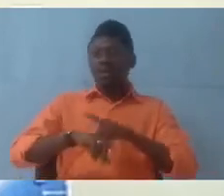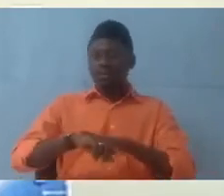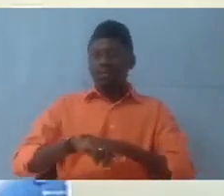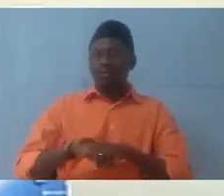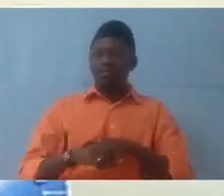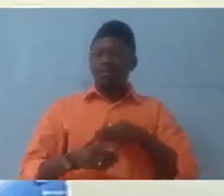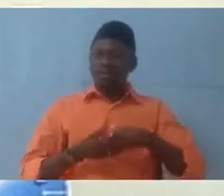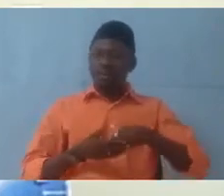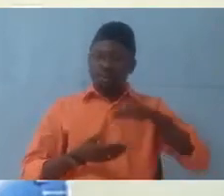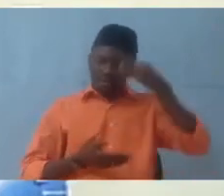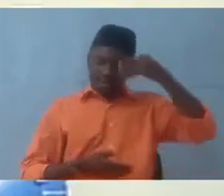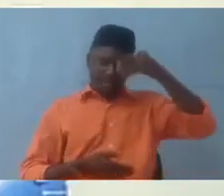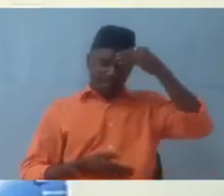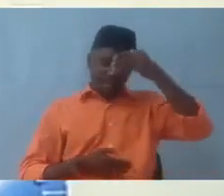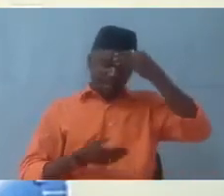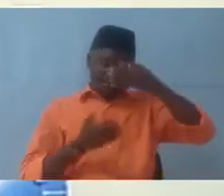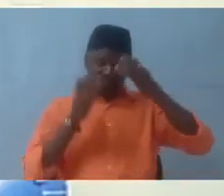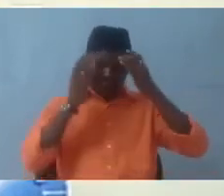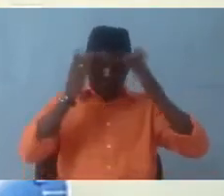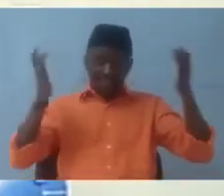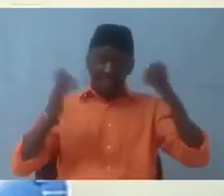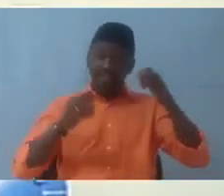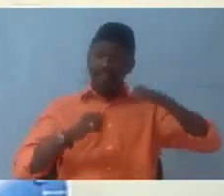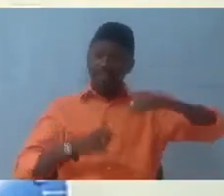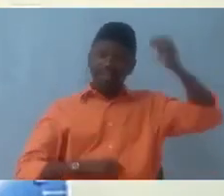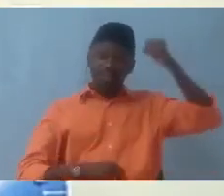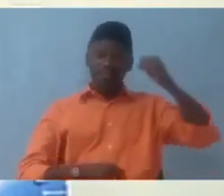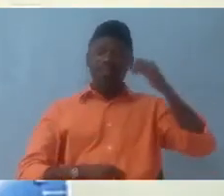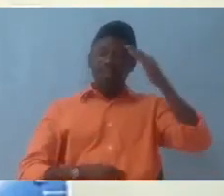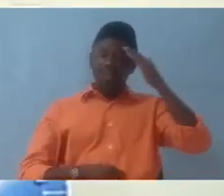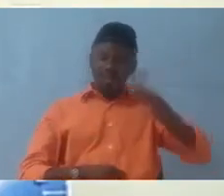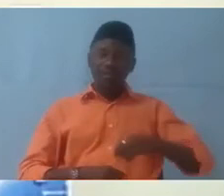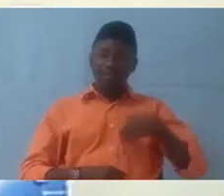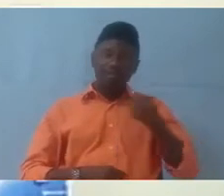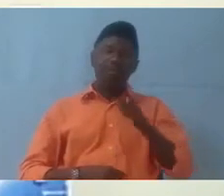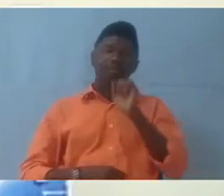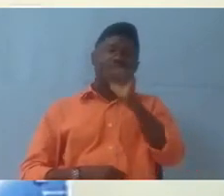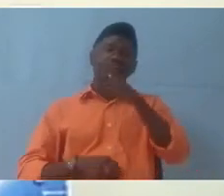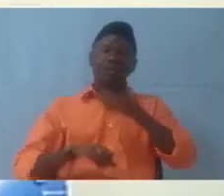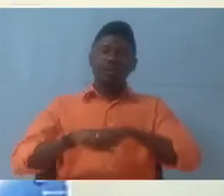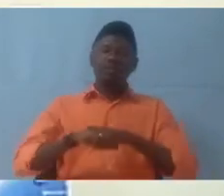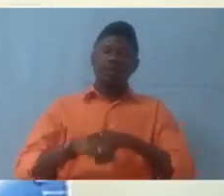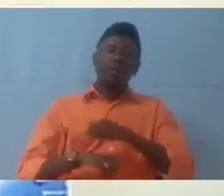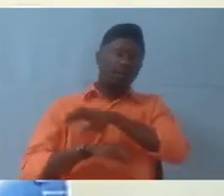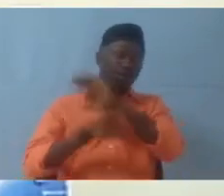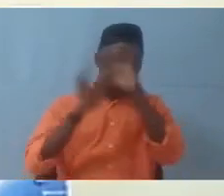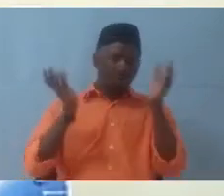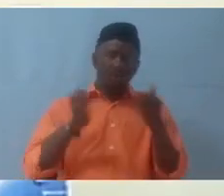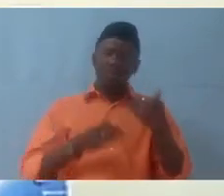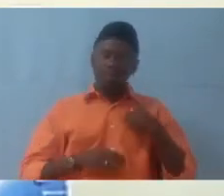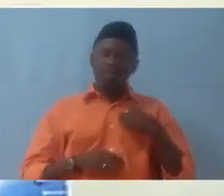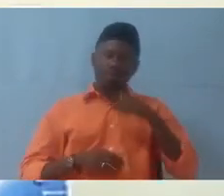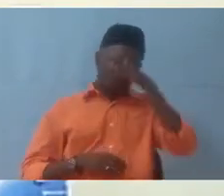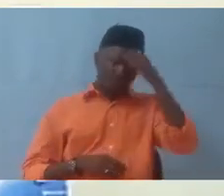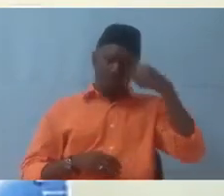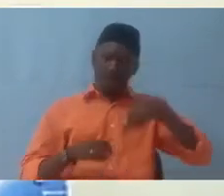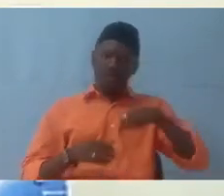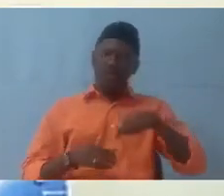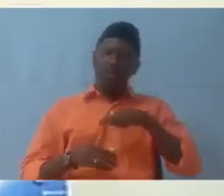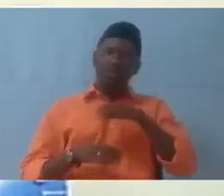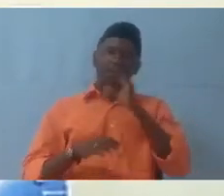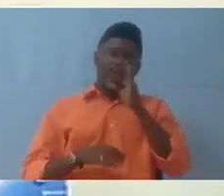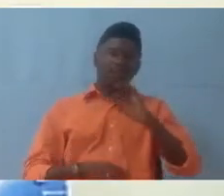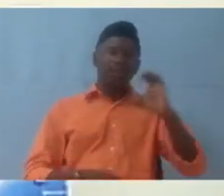learned senior, thank you so much for your time. Suma kelifa may tamen mang la gërem and everyone working at the TRRC.